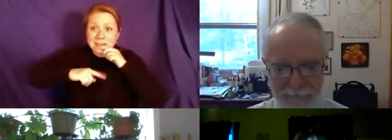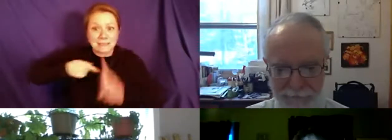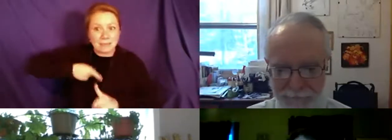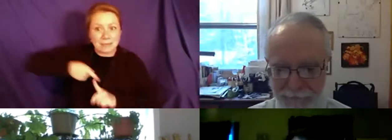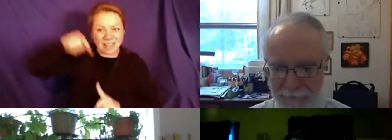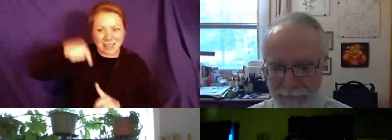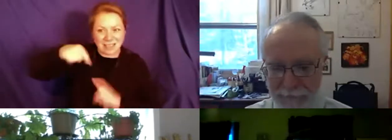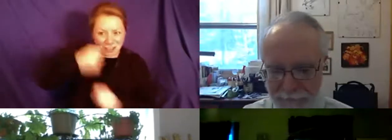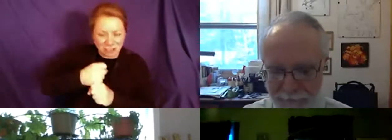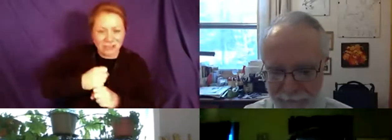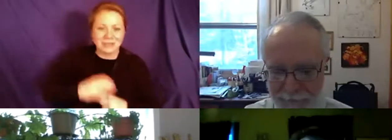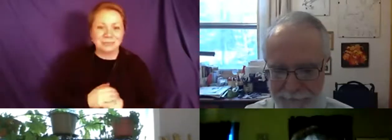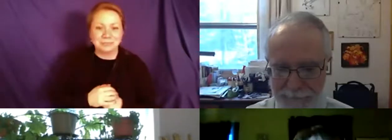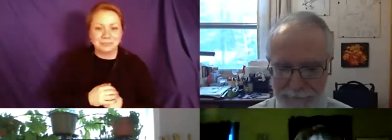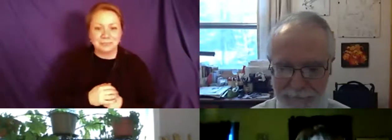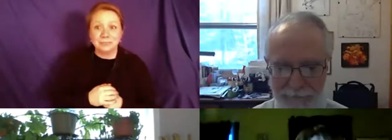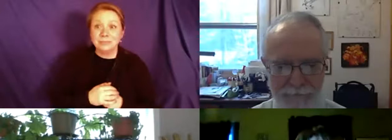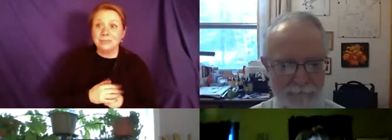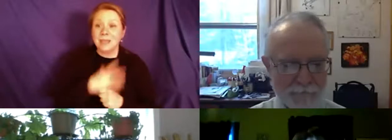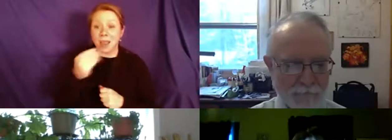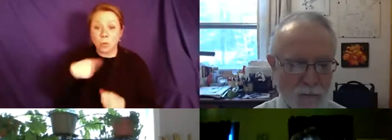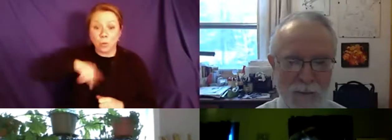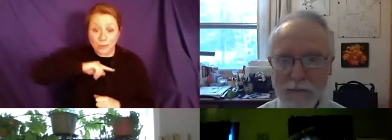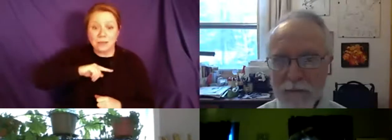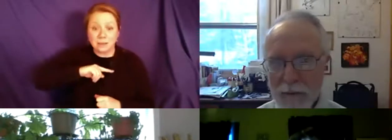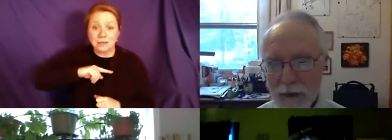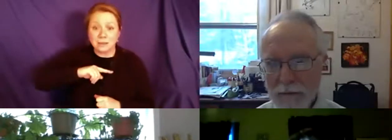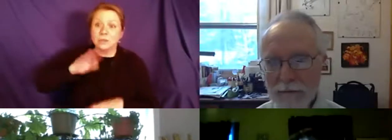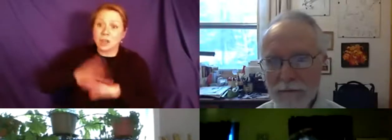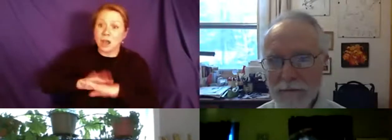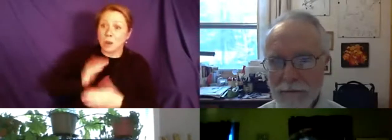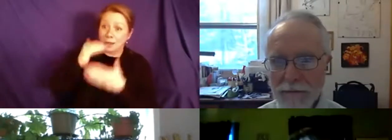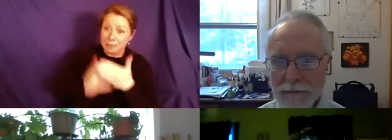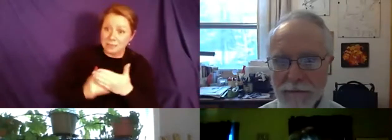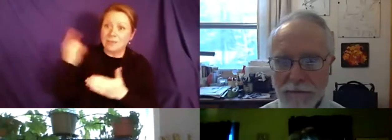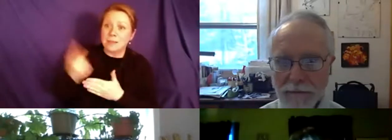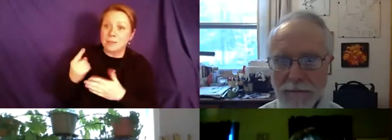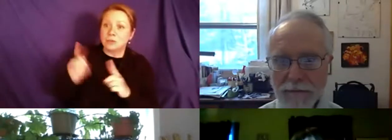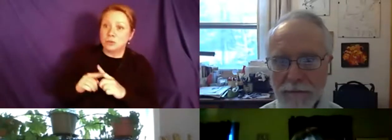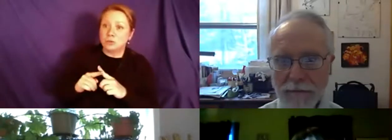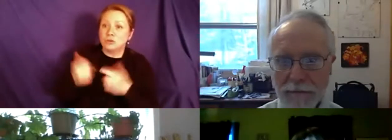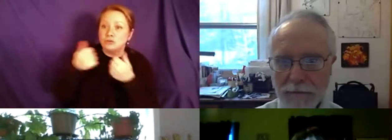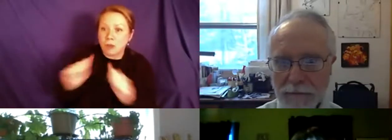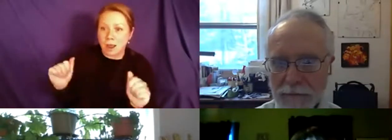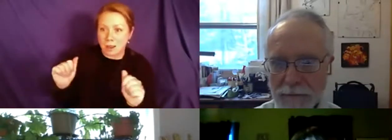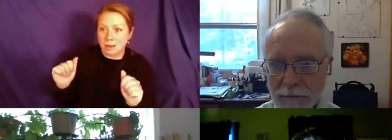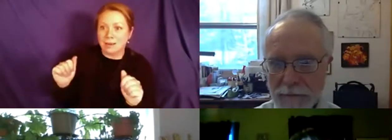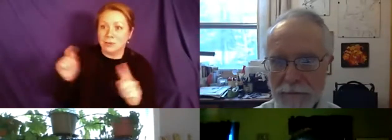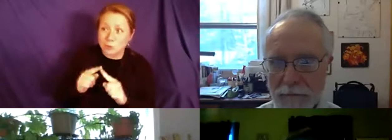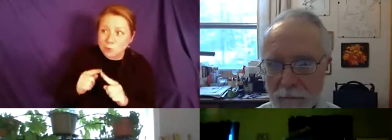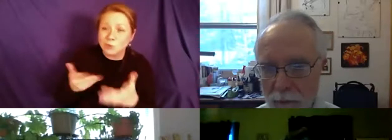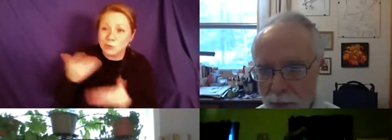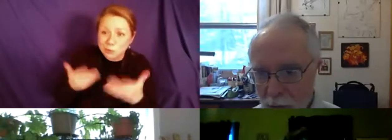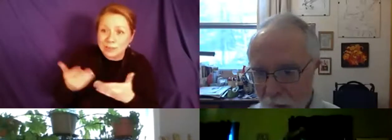this year. And we actually had it on our list as something to try to at least get